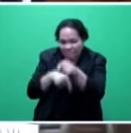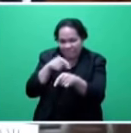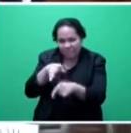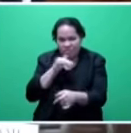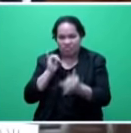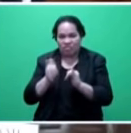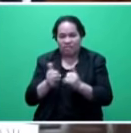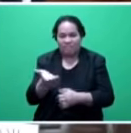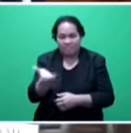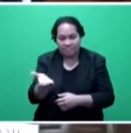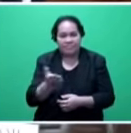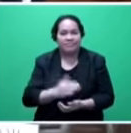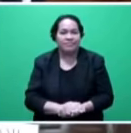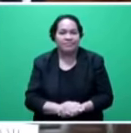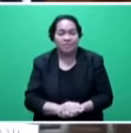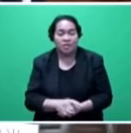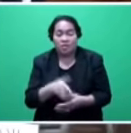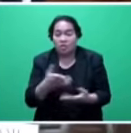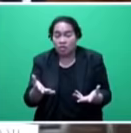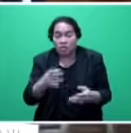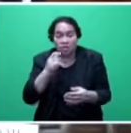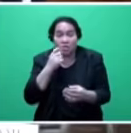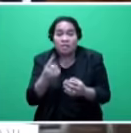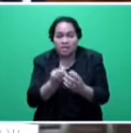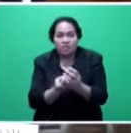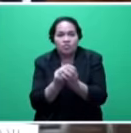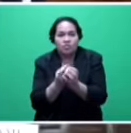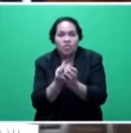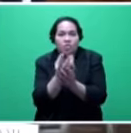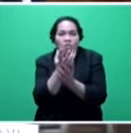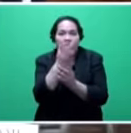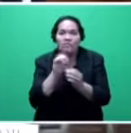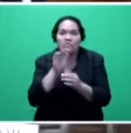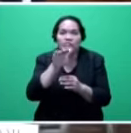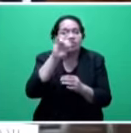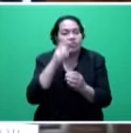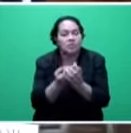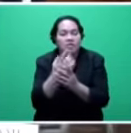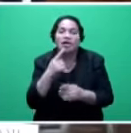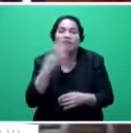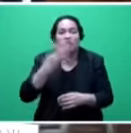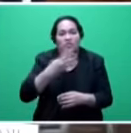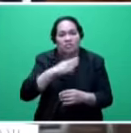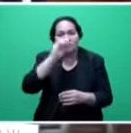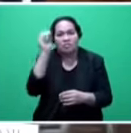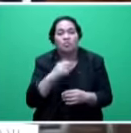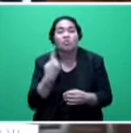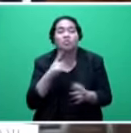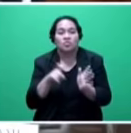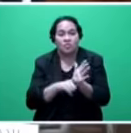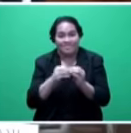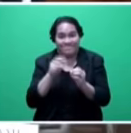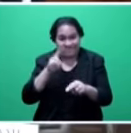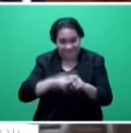The growth forecast, Mr. Speaker, sir. It's interesting to note the growth forecast of 14% by the Reserve Bank of Fiji